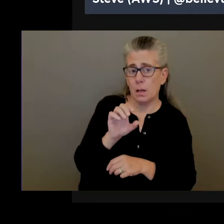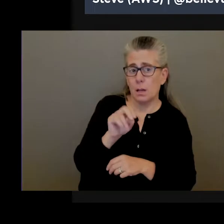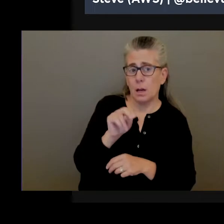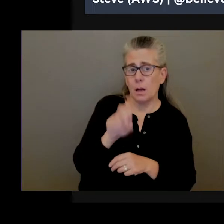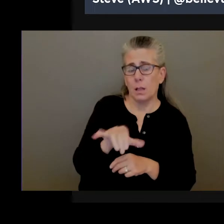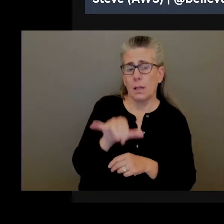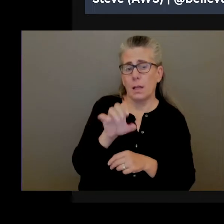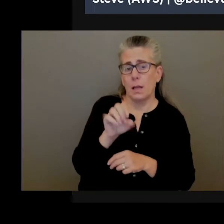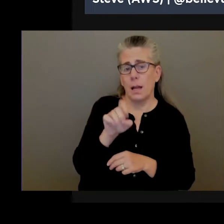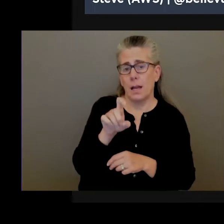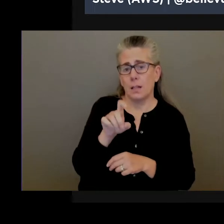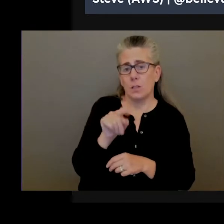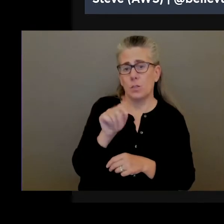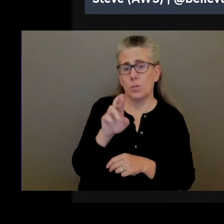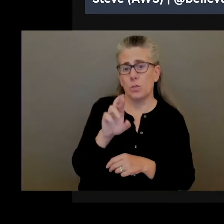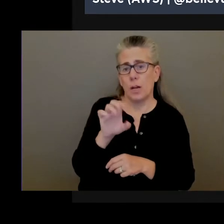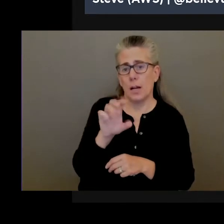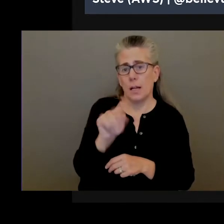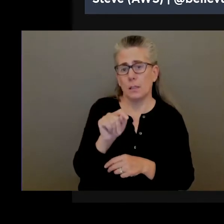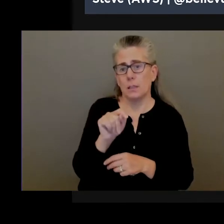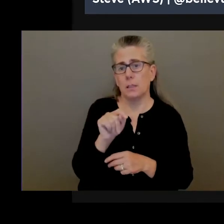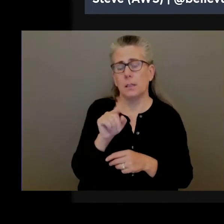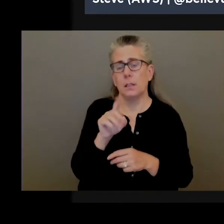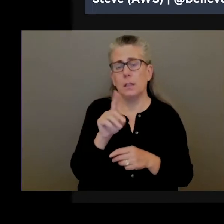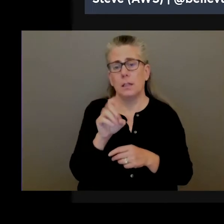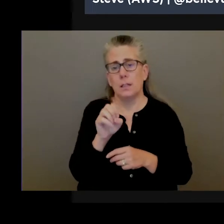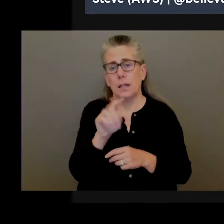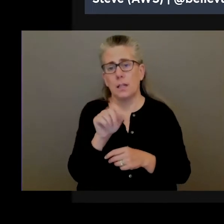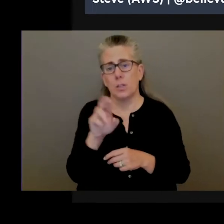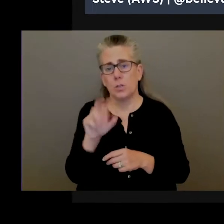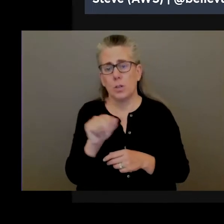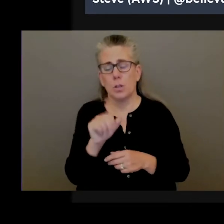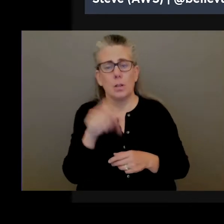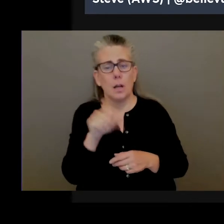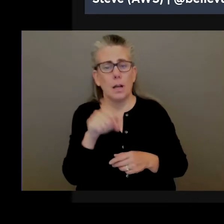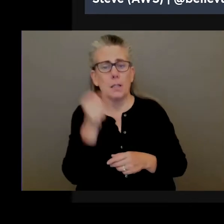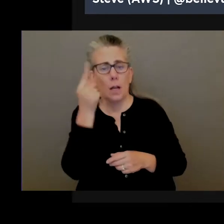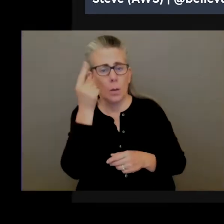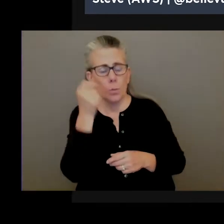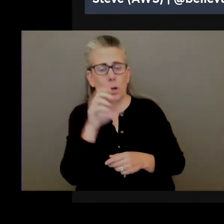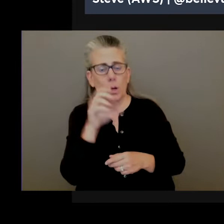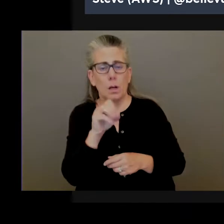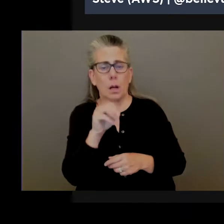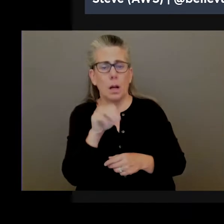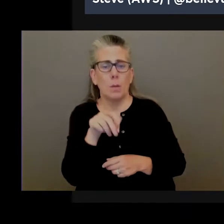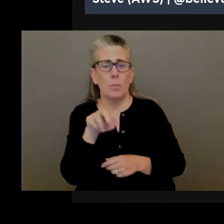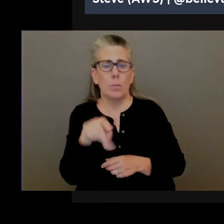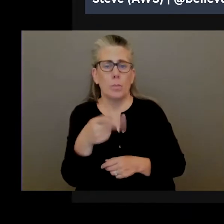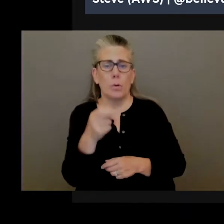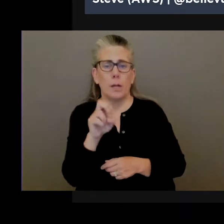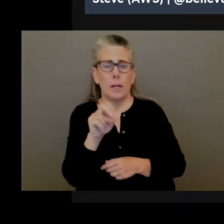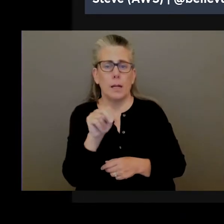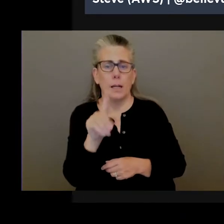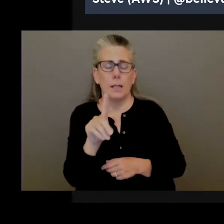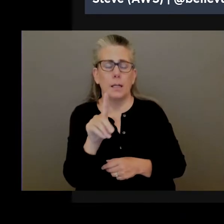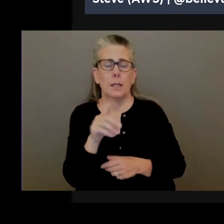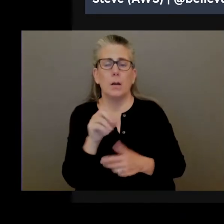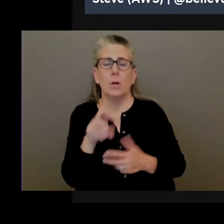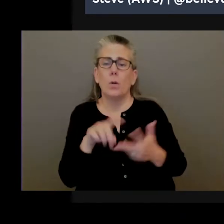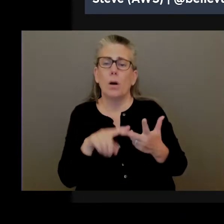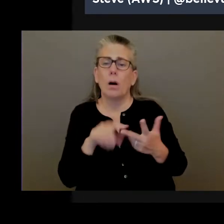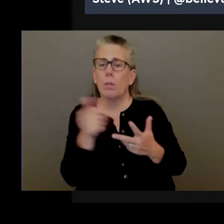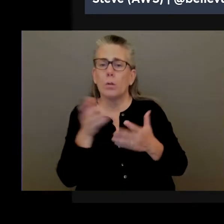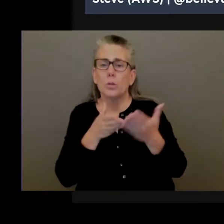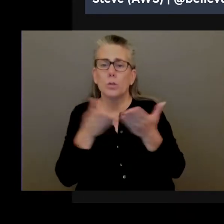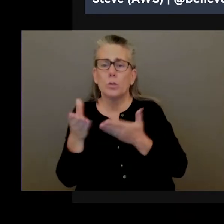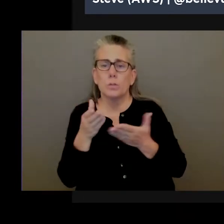That's exactly, yeah. So to extract, comprehend. Now these AI services, they come pre-trained with pre-trained complex deep